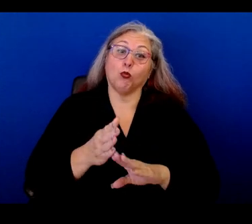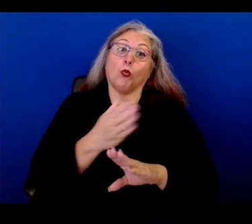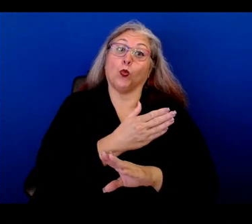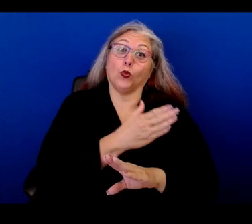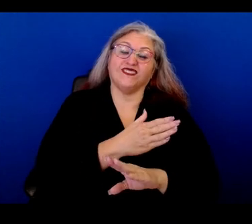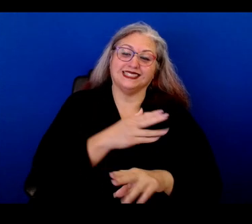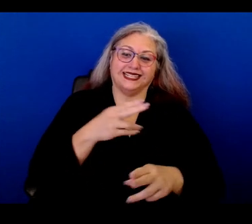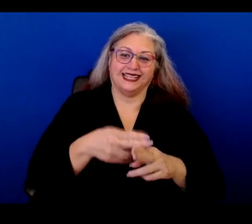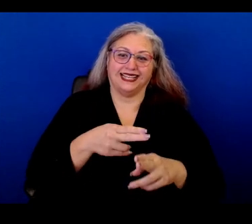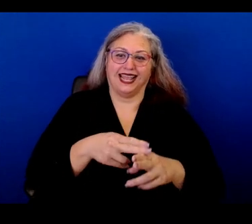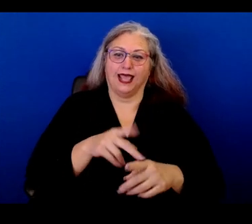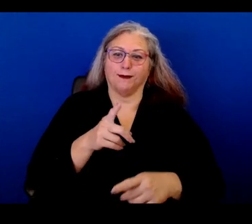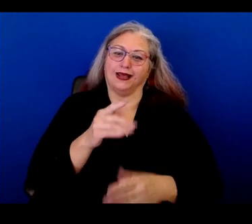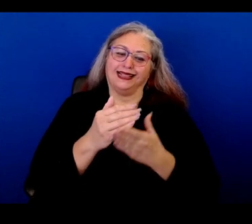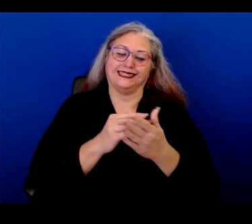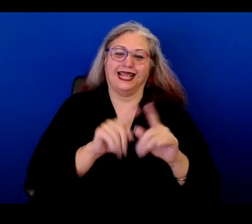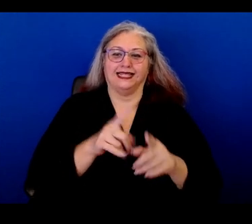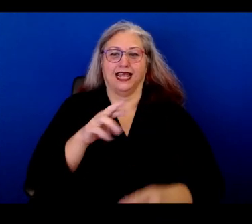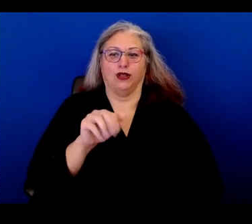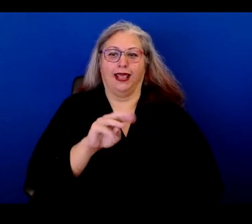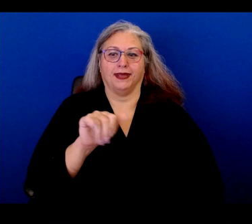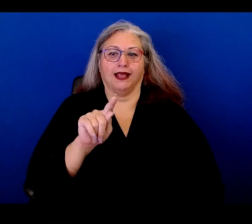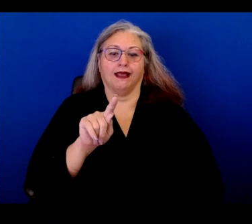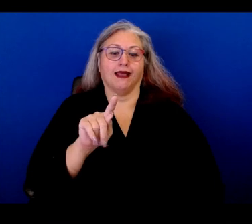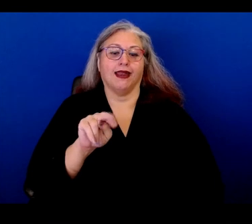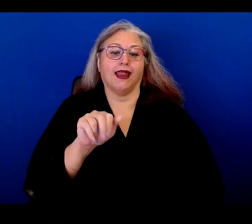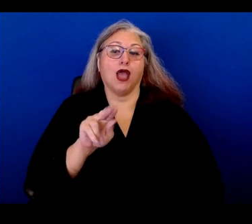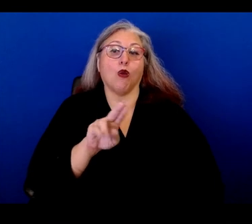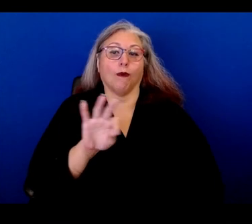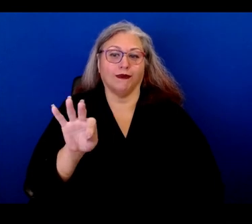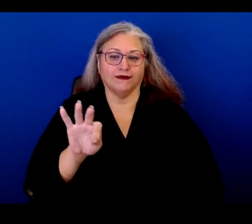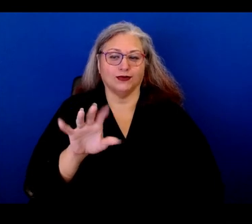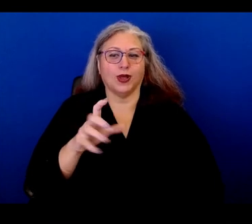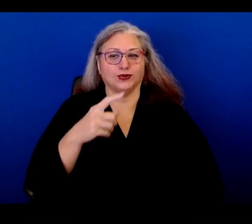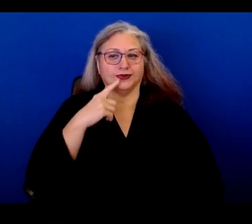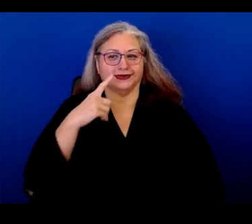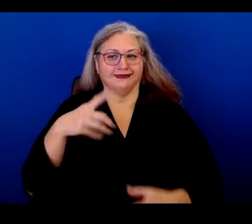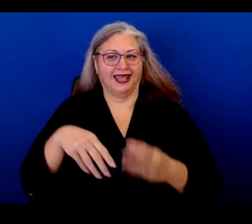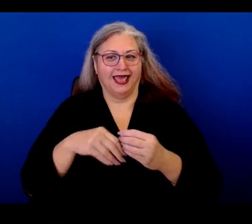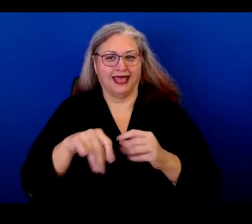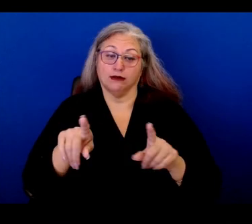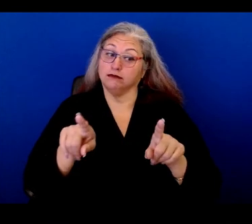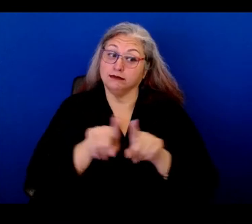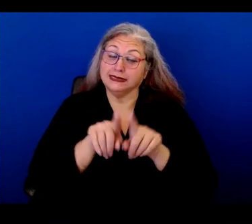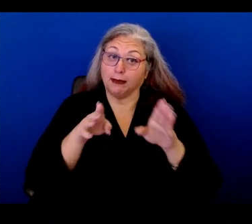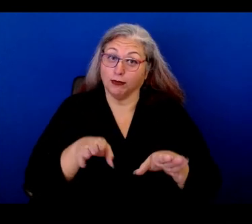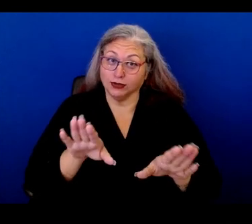previously, it would have been listed as Dr. Aimee Knauff. So we want to say that. Same